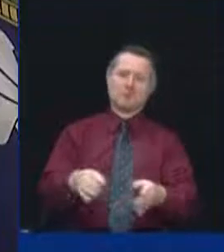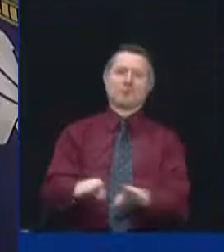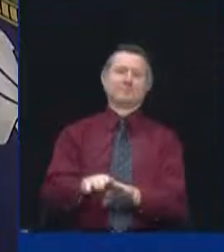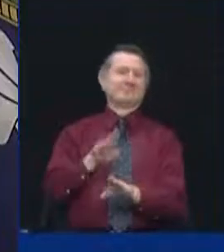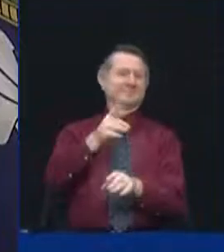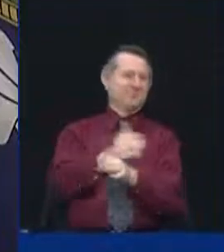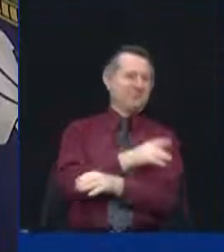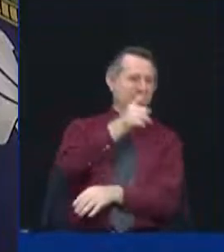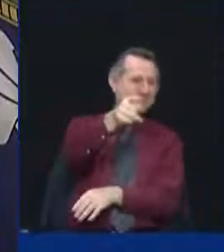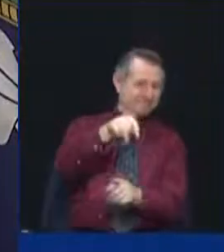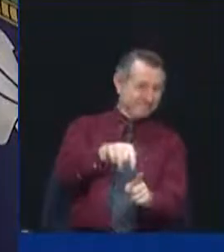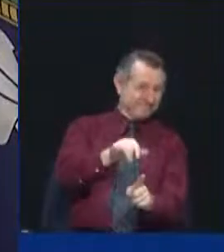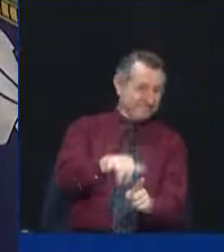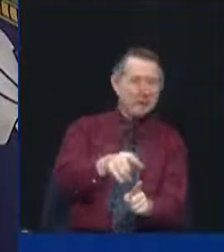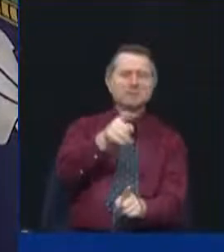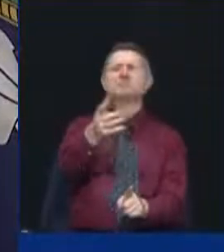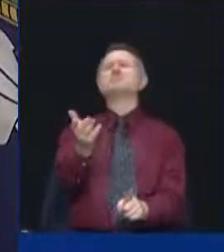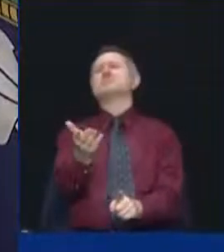First,